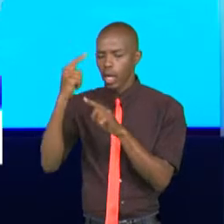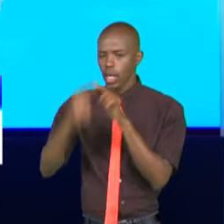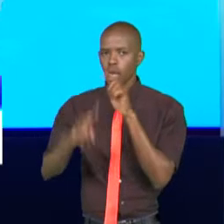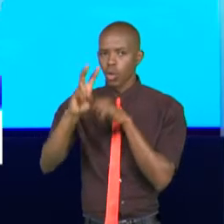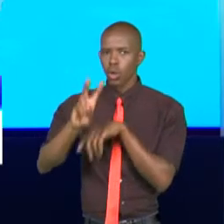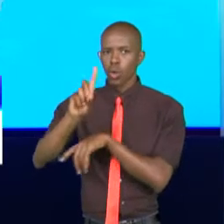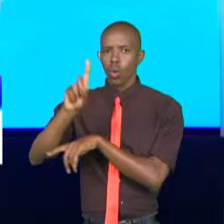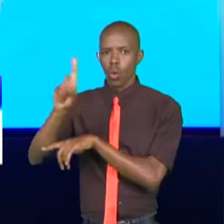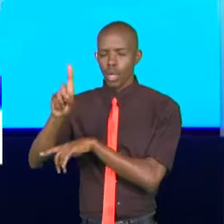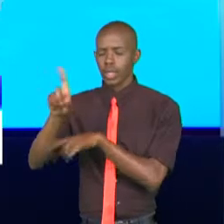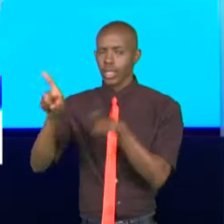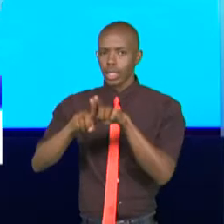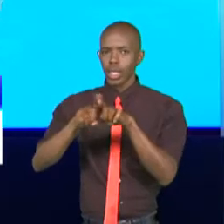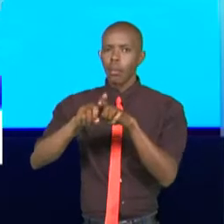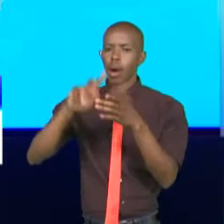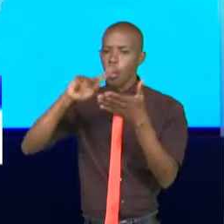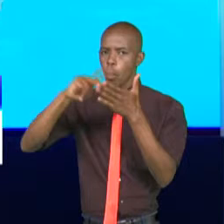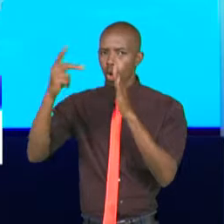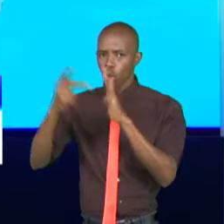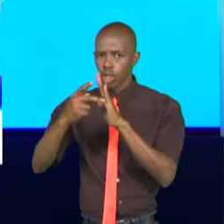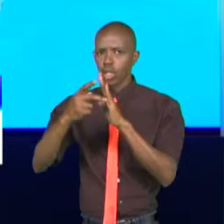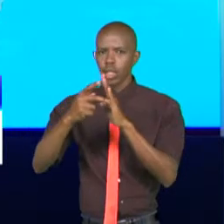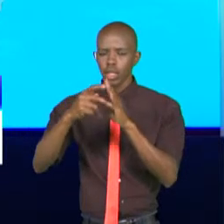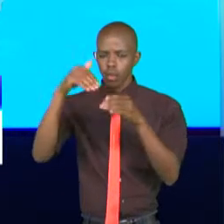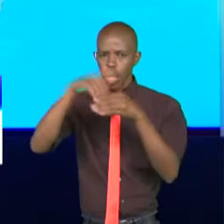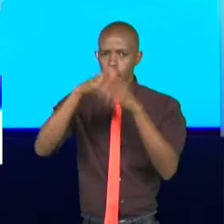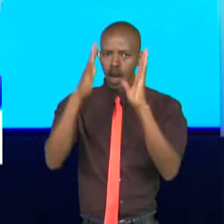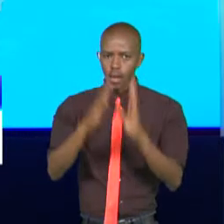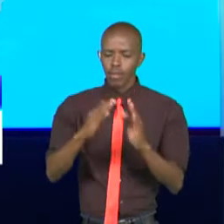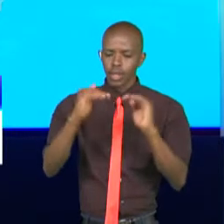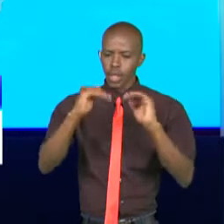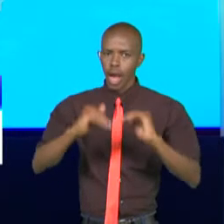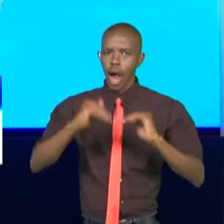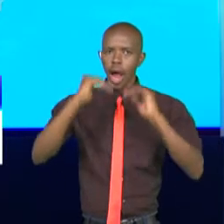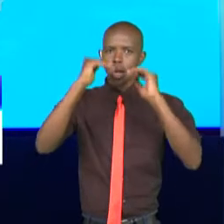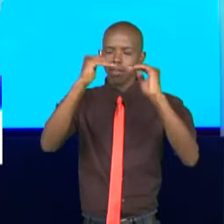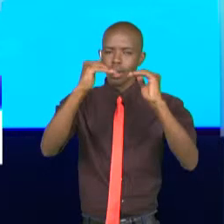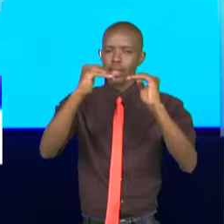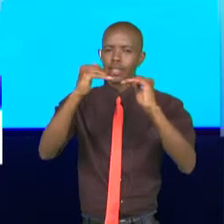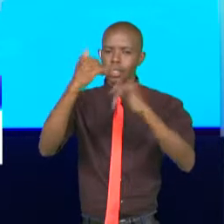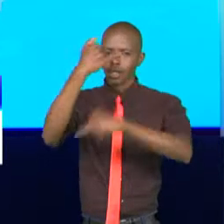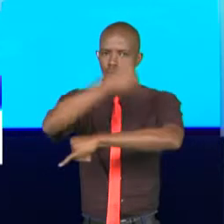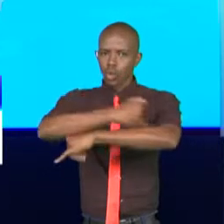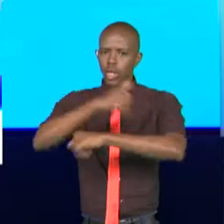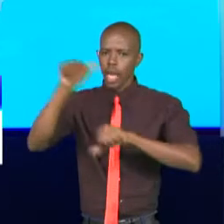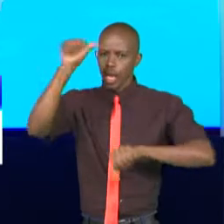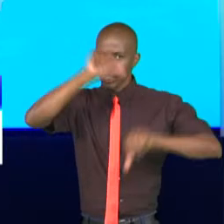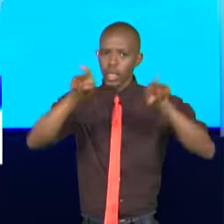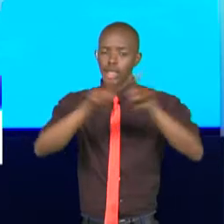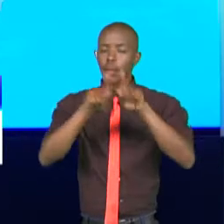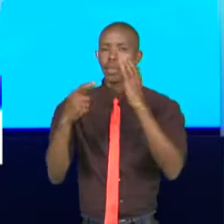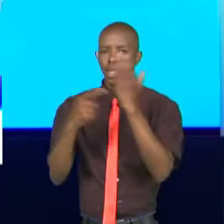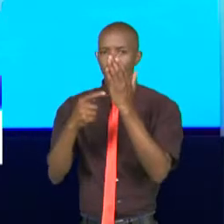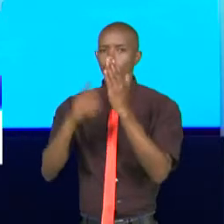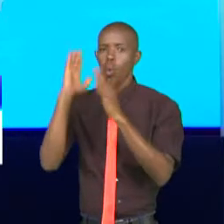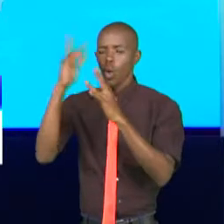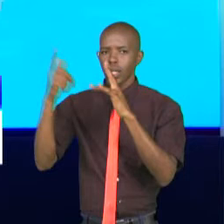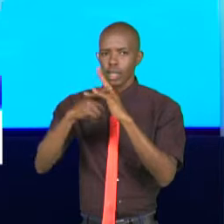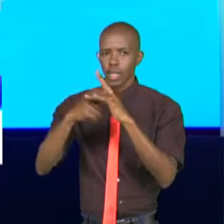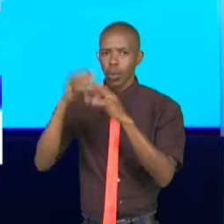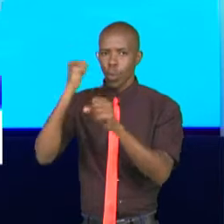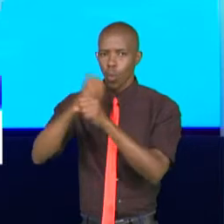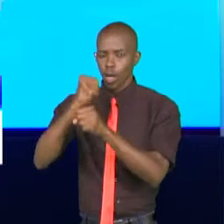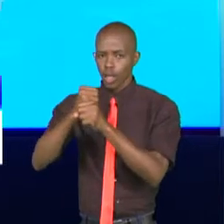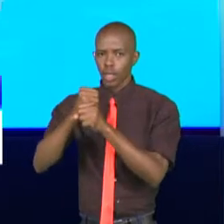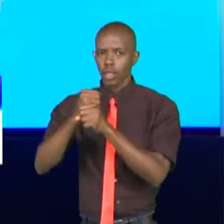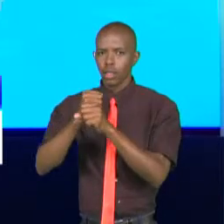2021. At the same time, the project's anchor investor, Kenya Advanced Institute of Science and Technology, will begin work in earnest